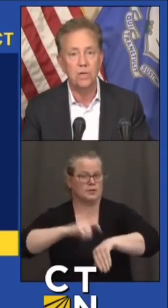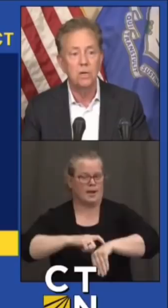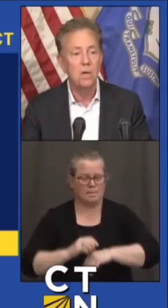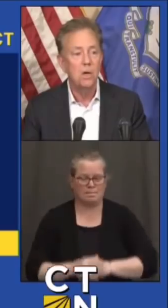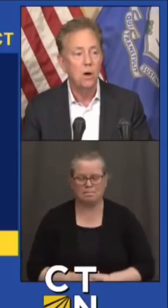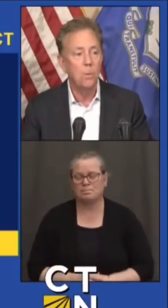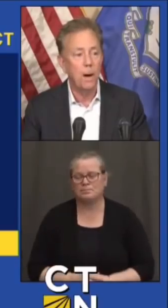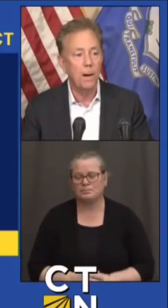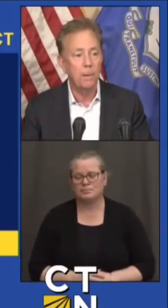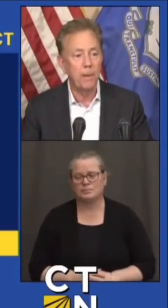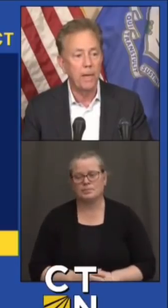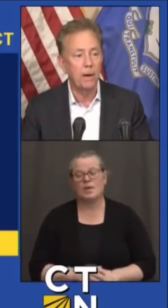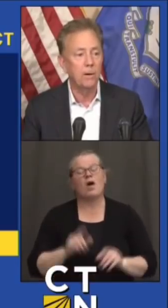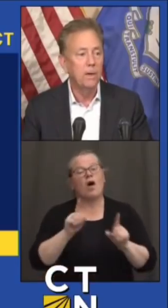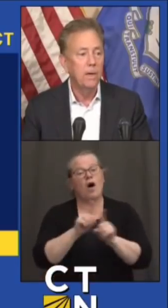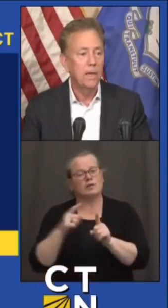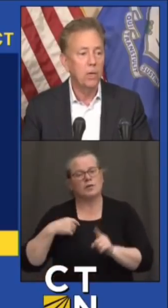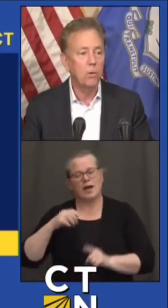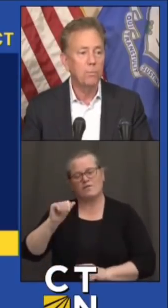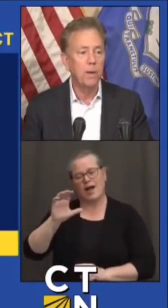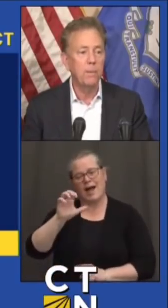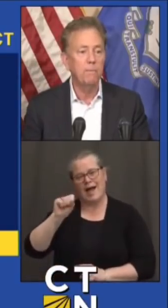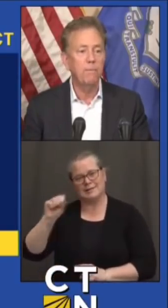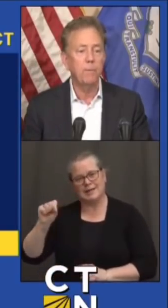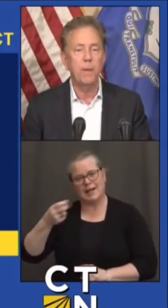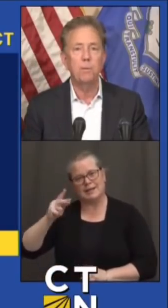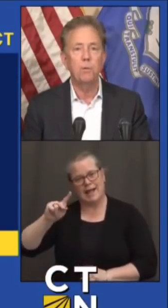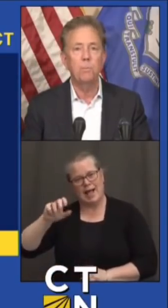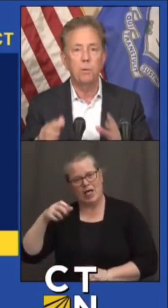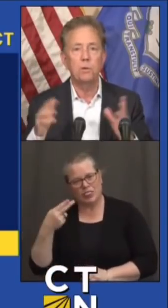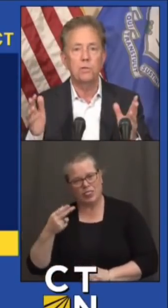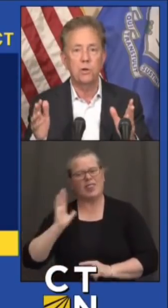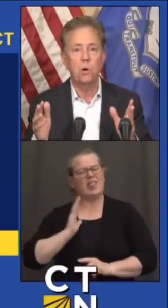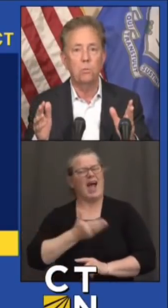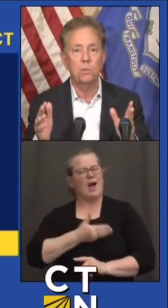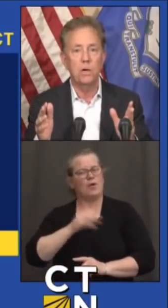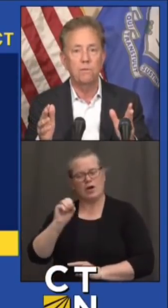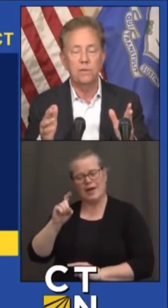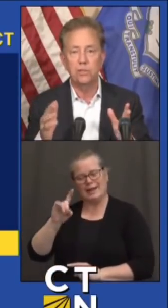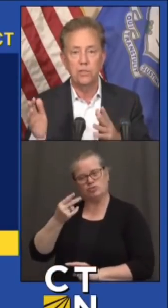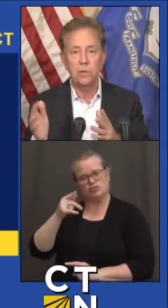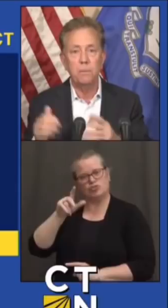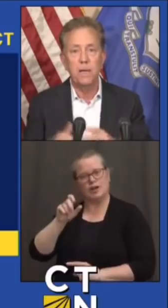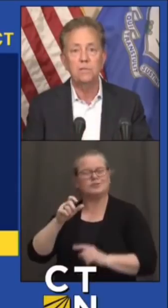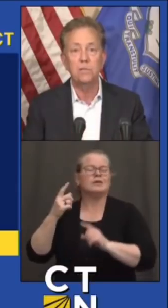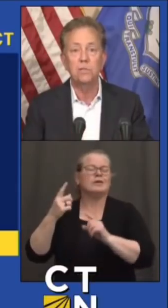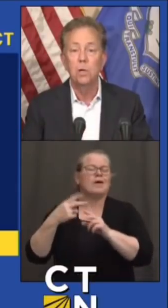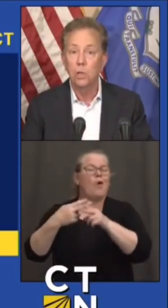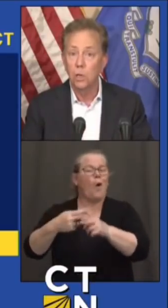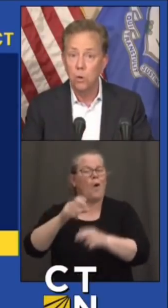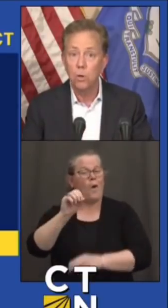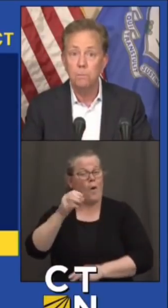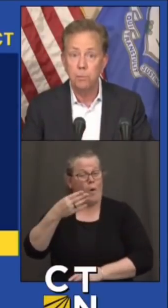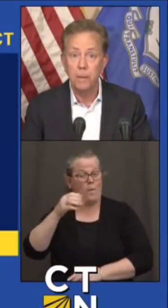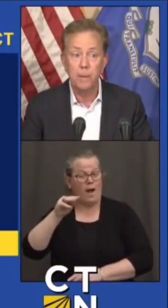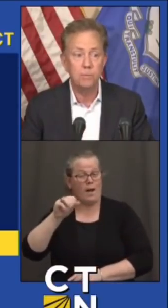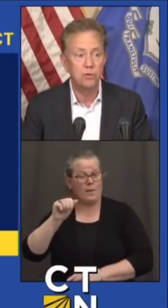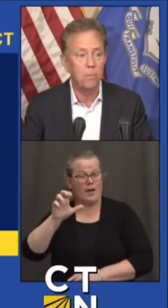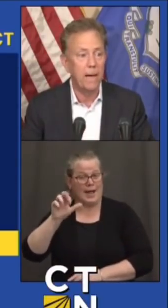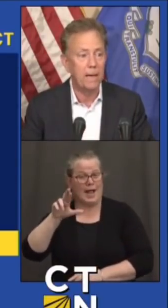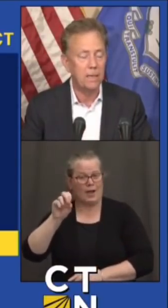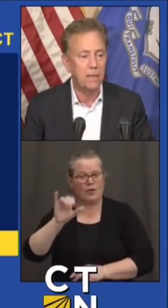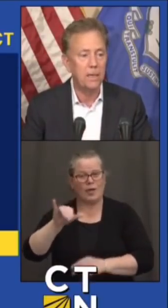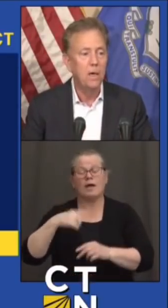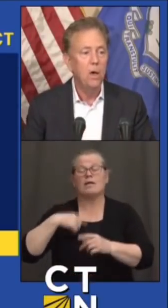as Obamacare. It lowered premium for people who purchased their own coverage. In some cases, lowered